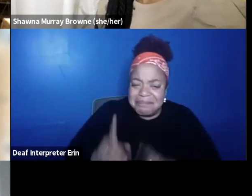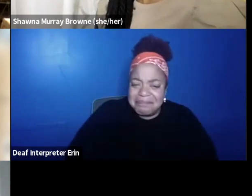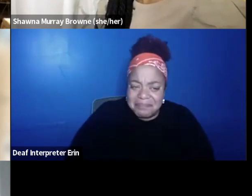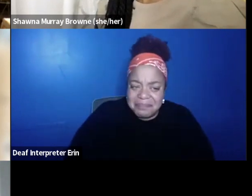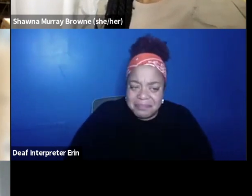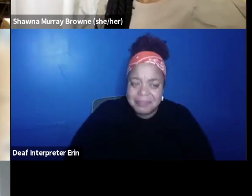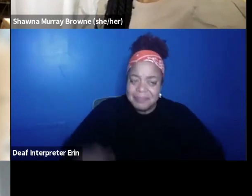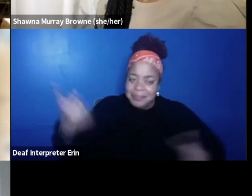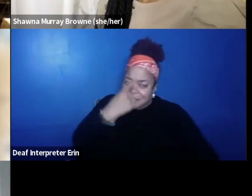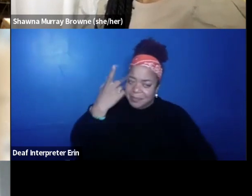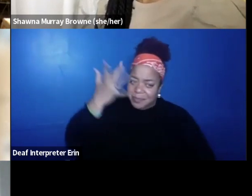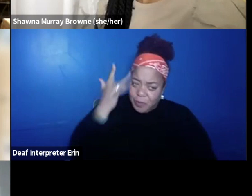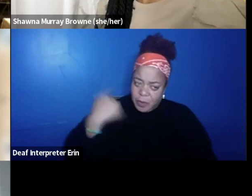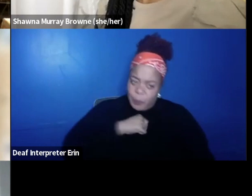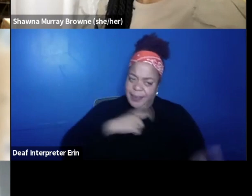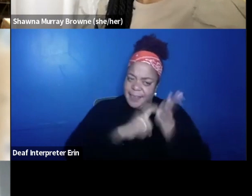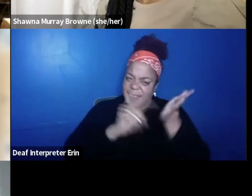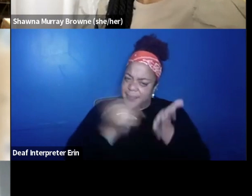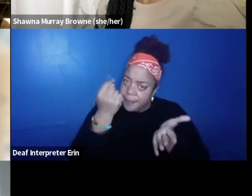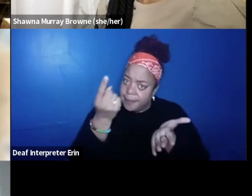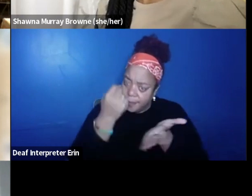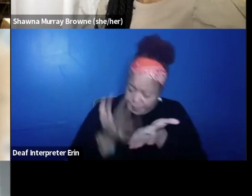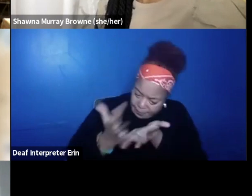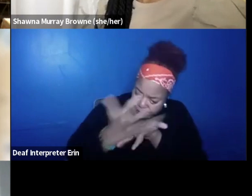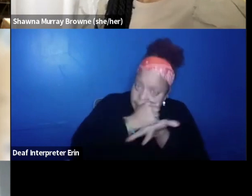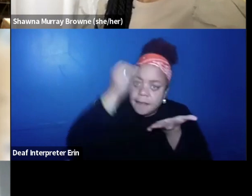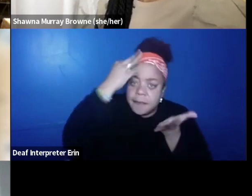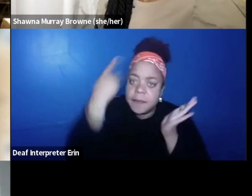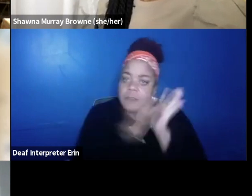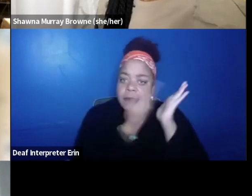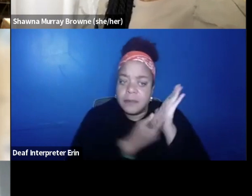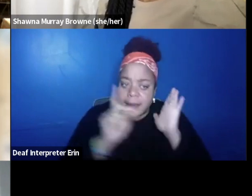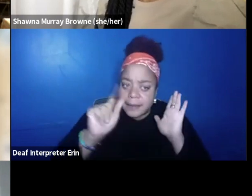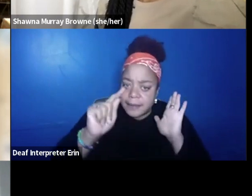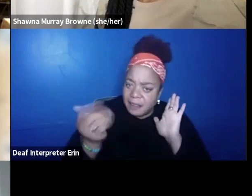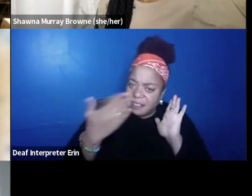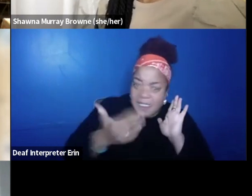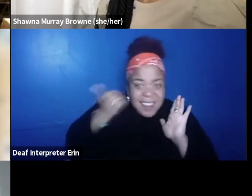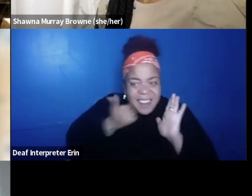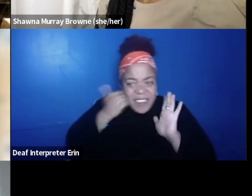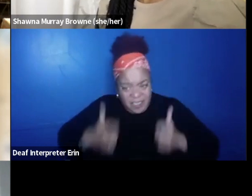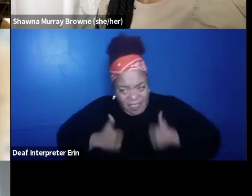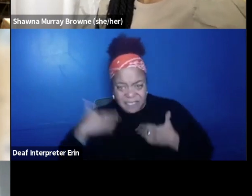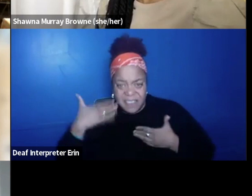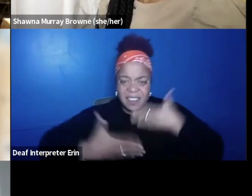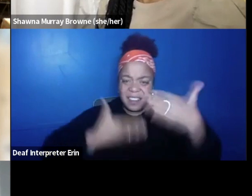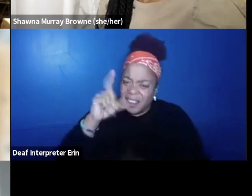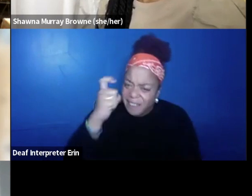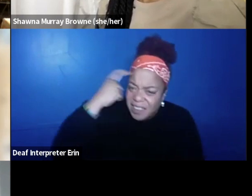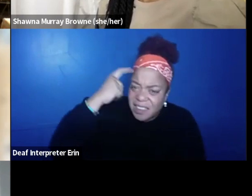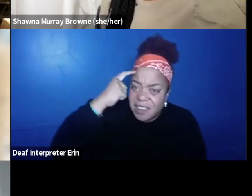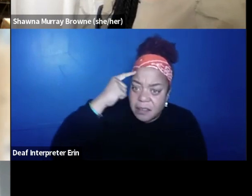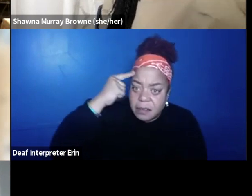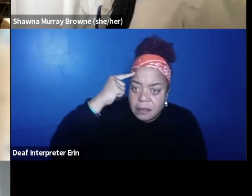while people are experiencing damage in their everyday lives, right? We have the answers. We need to do